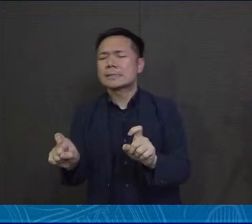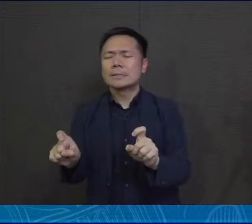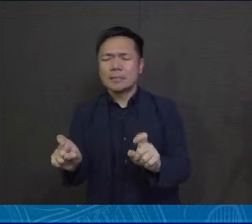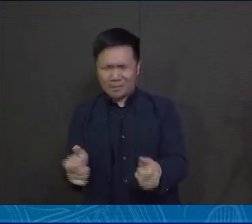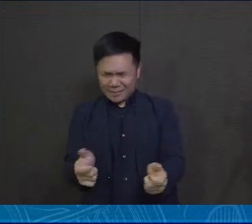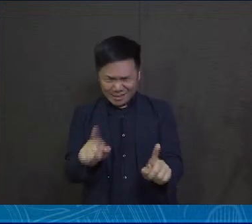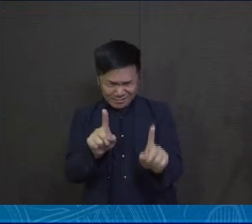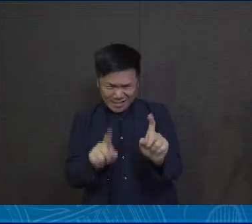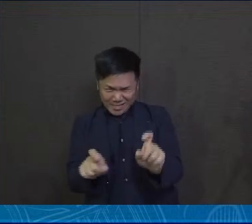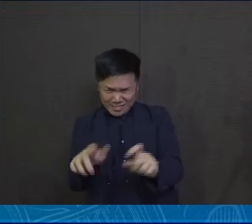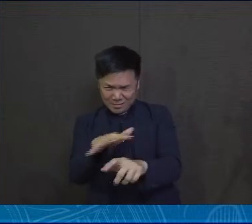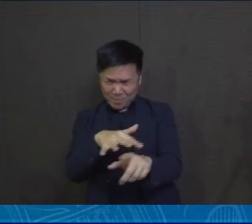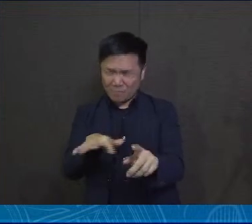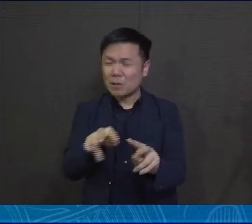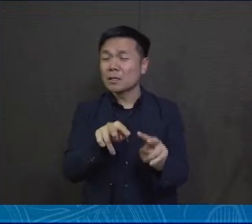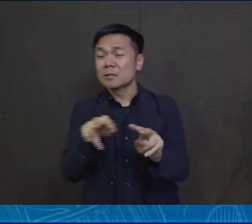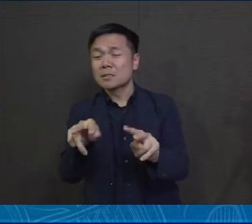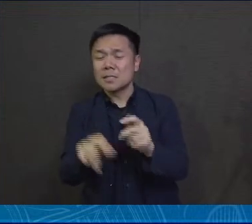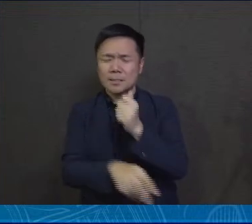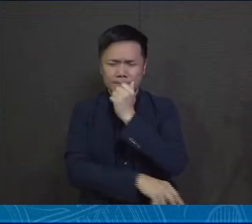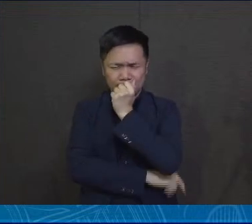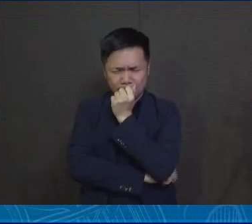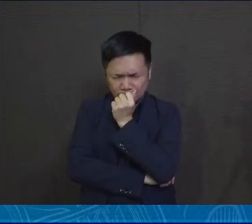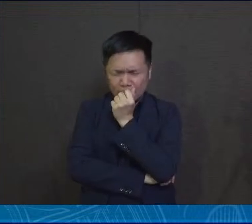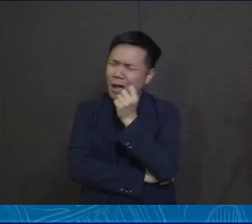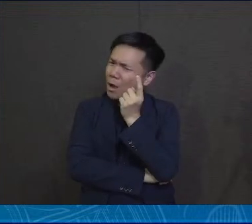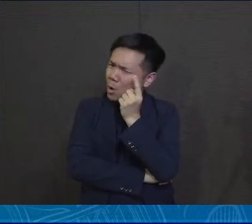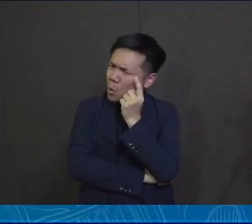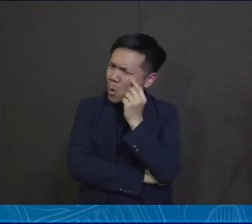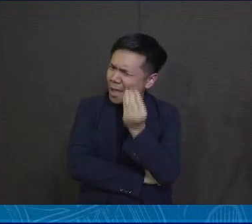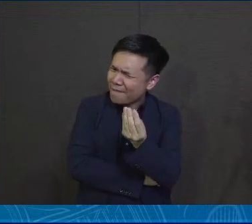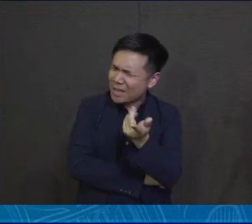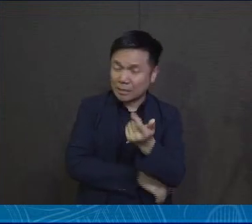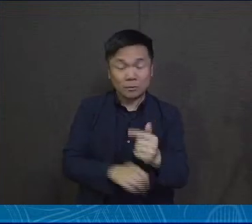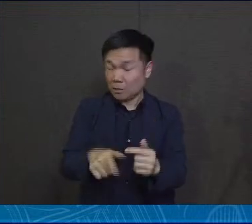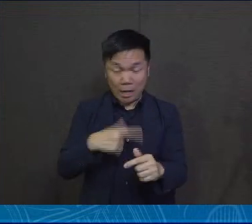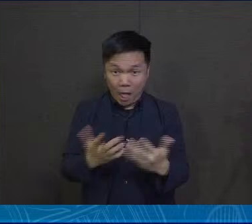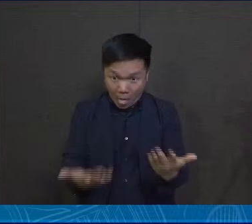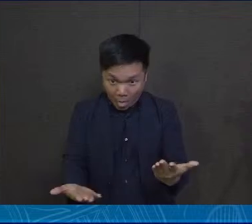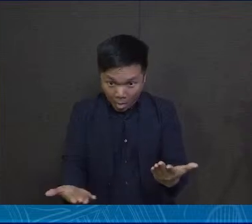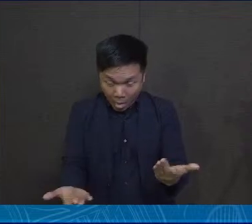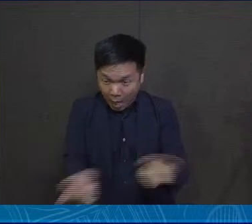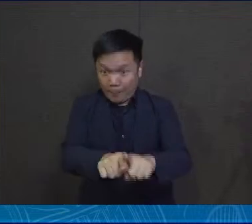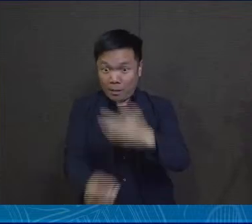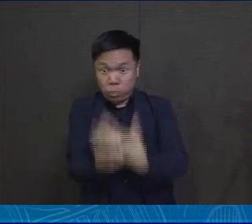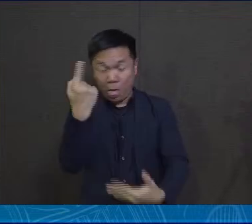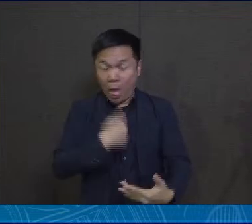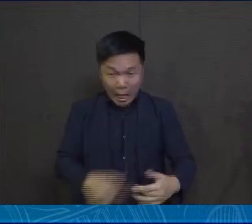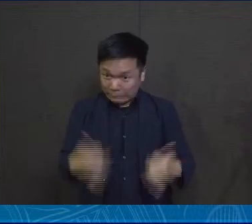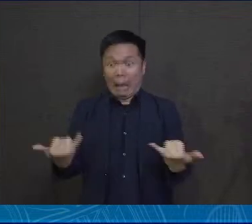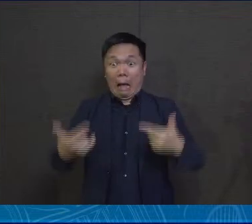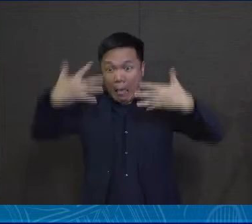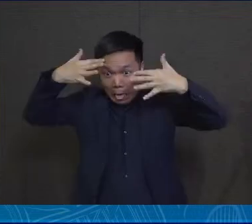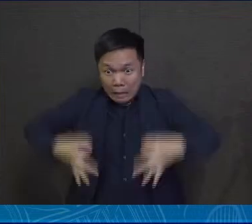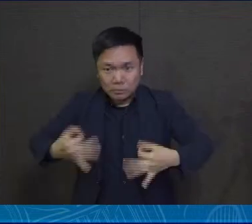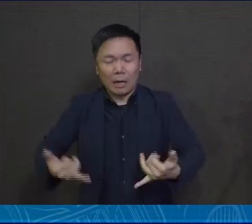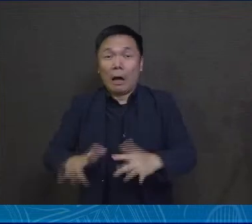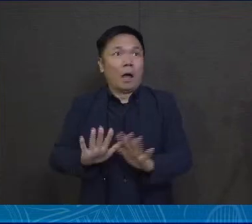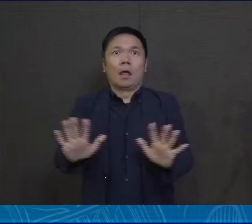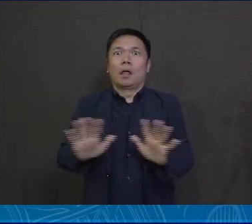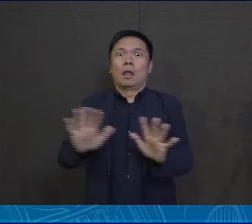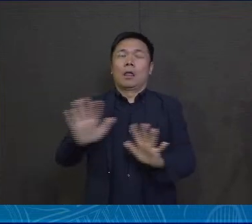can understand, they can see the patterns, so that there isn't the decision paralysis where you say, oh my God, I can't decide right